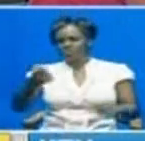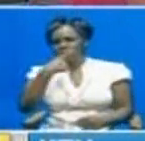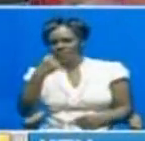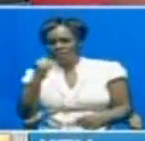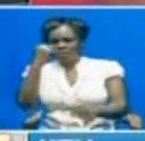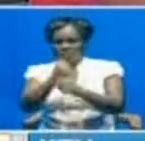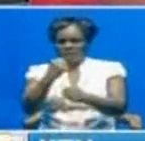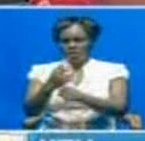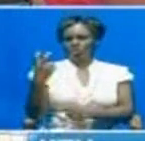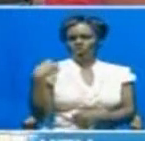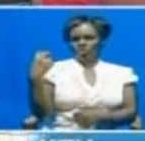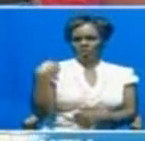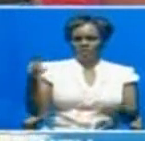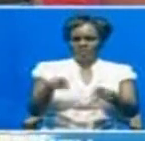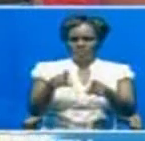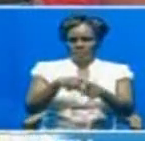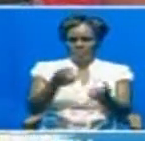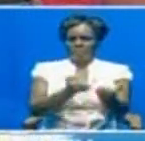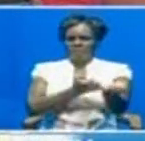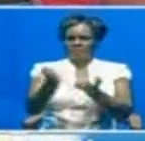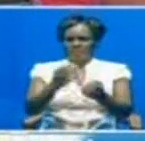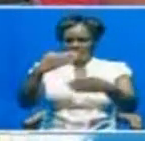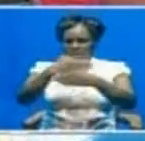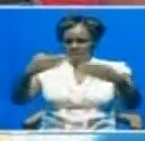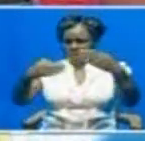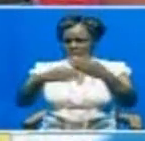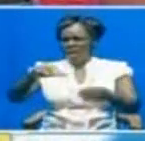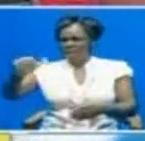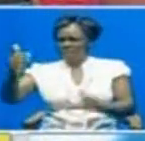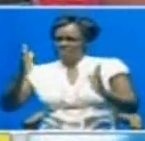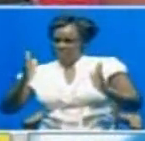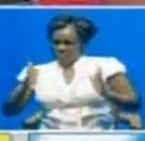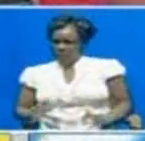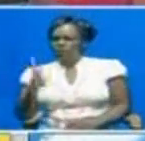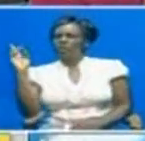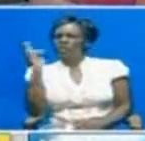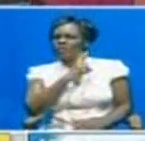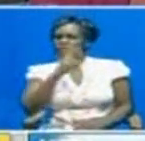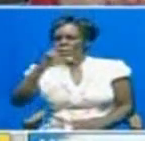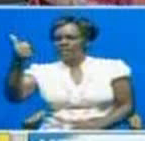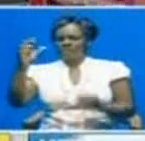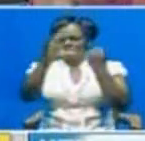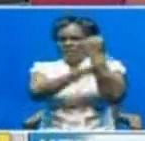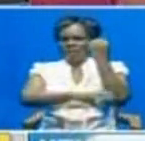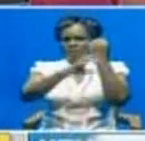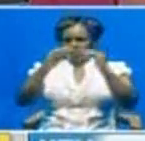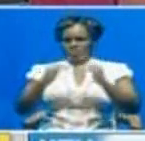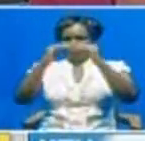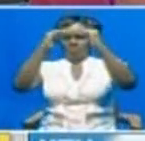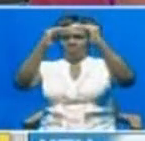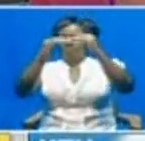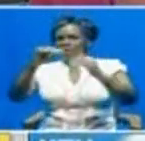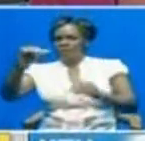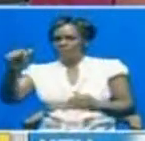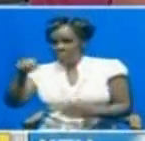working, doing consultancy or investing in real estate. But there is a Kenyan who has taken daring abroad to a whole new level. Willy